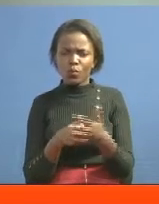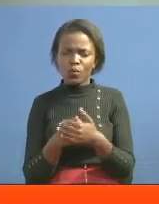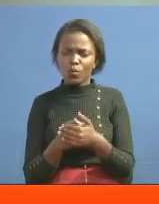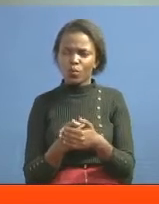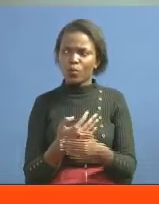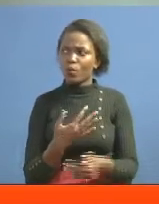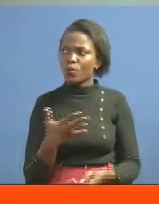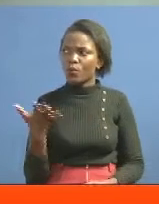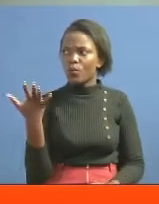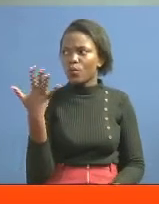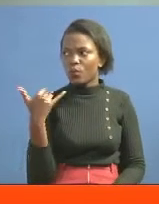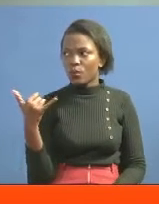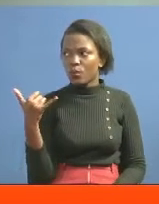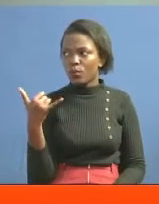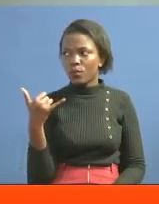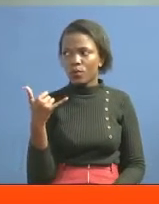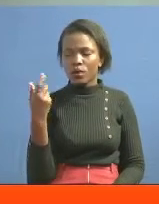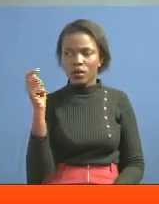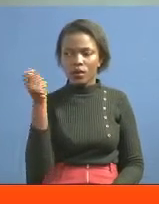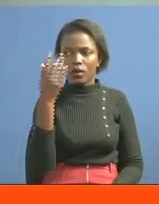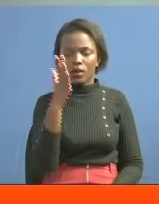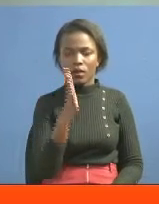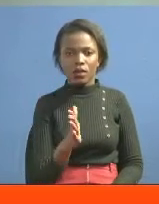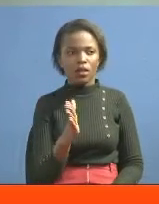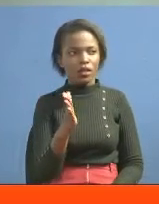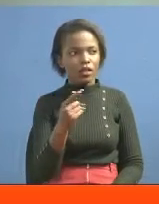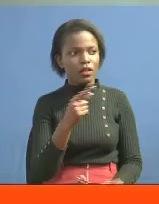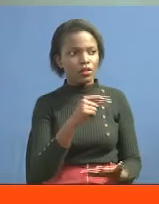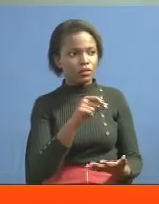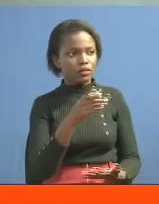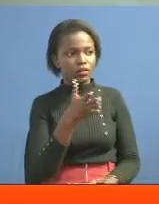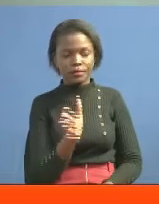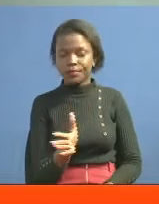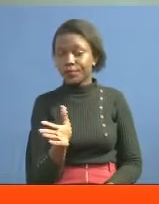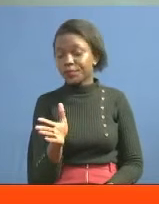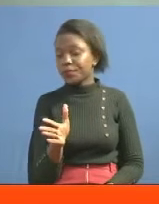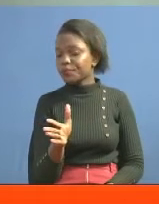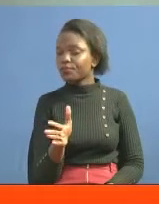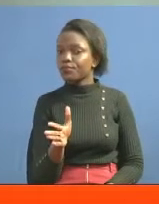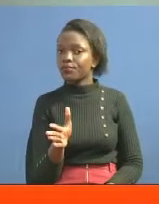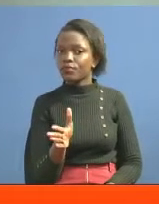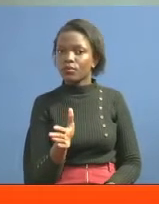why? Why are Kenyans signing this petition? And